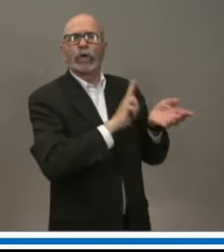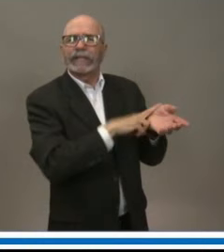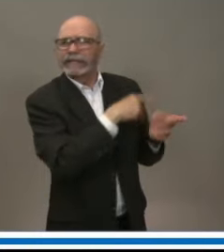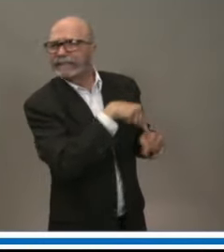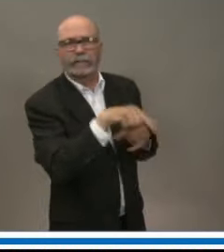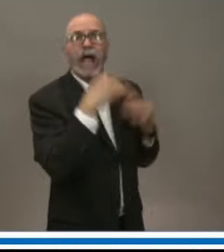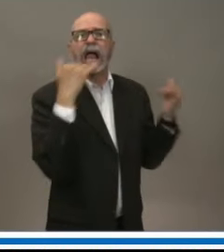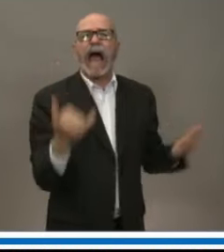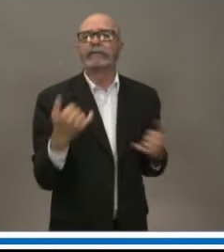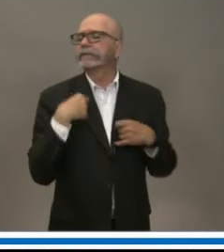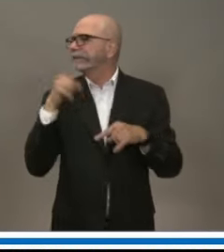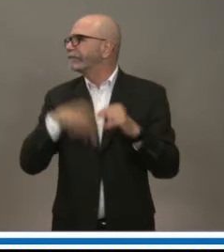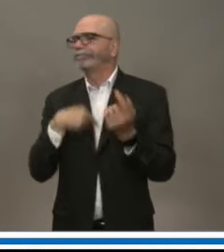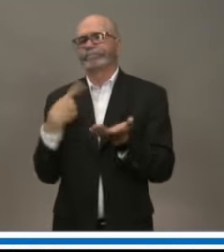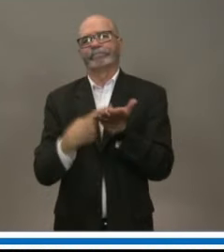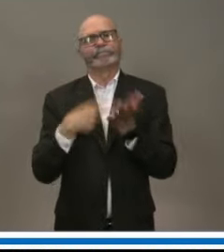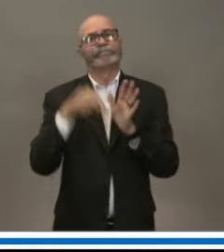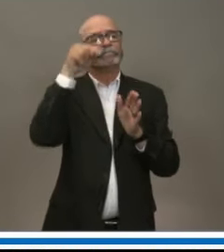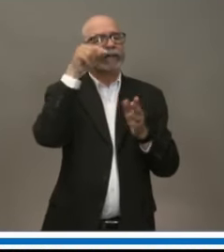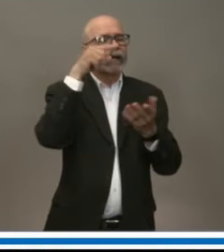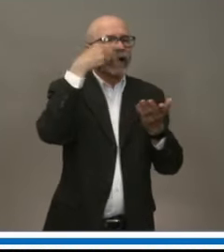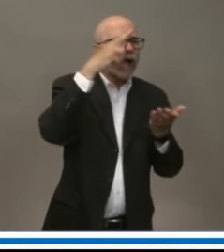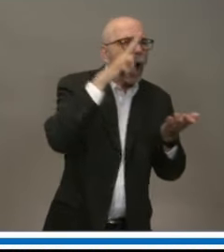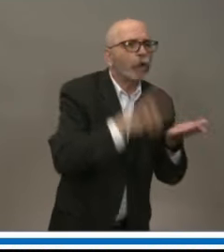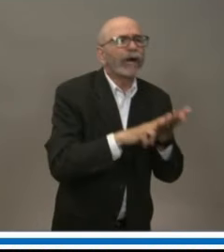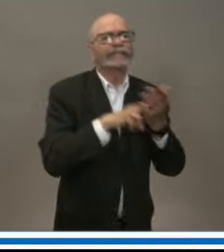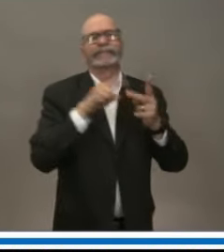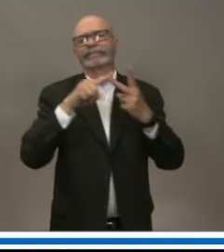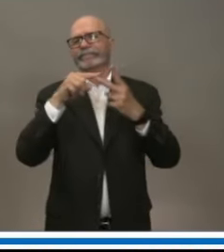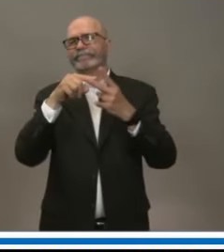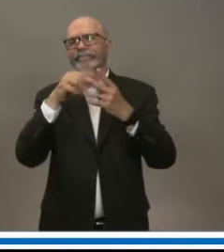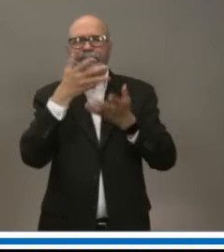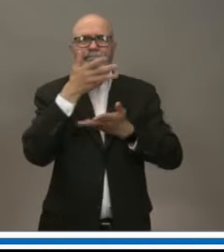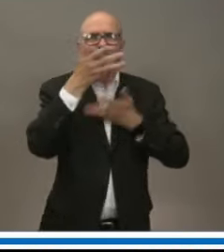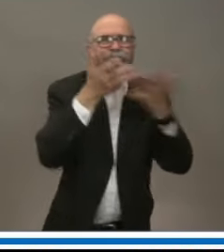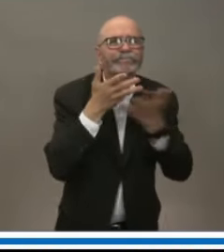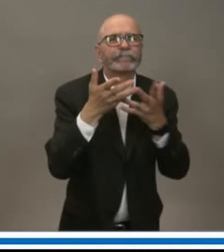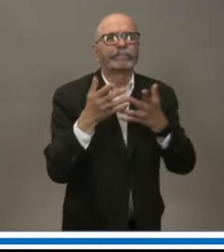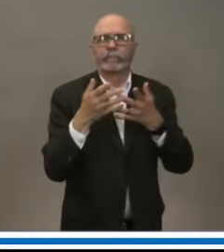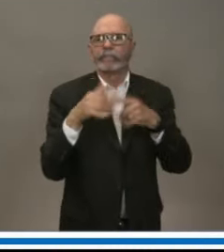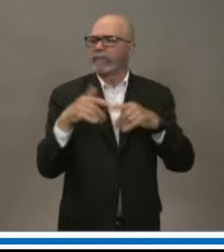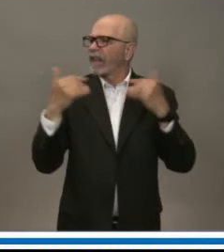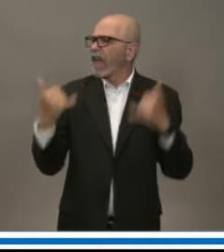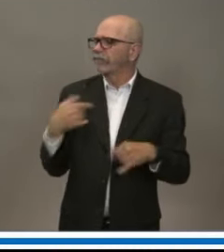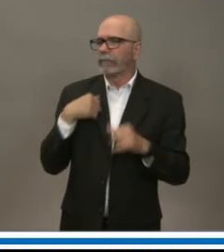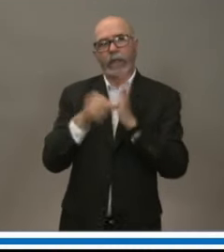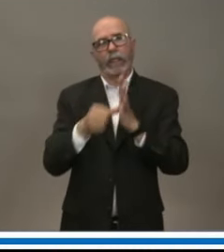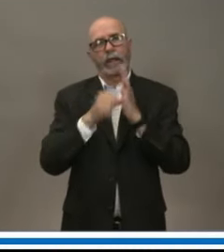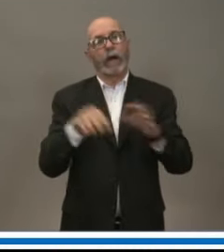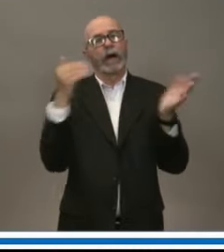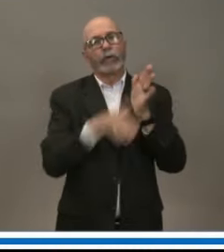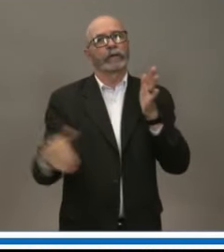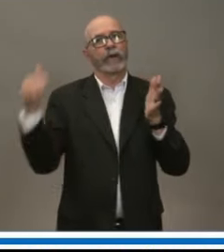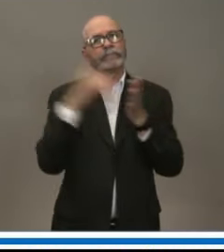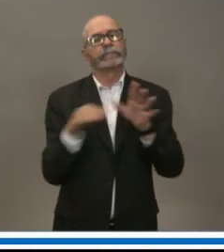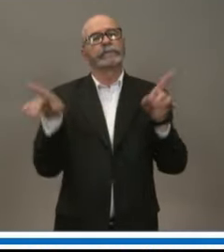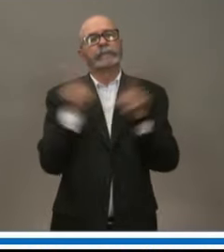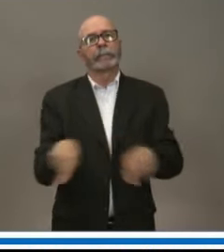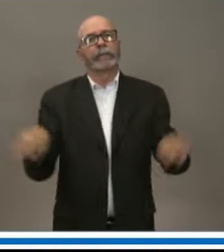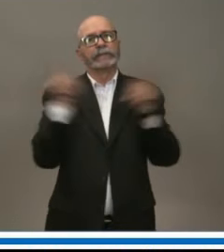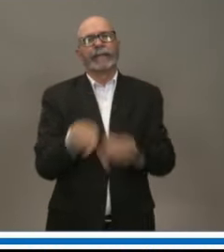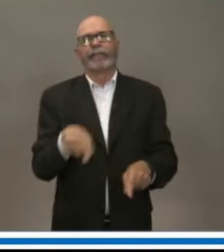contracts or discuss staffing models. However, we continue to hear that staff shortages that existed within these facilities